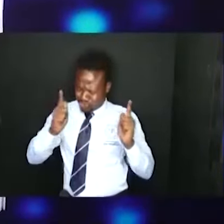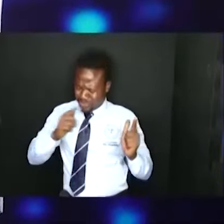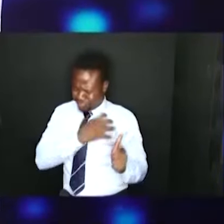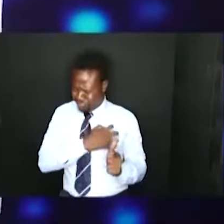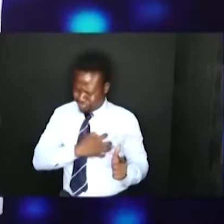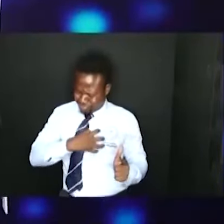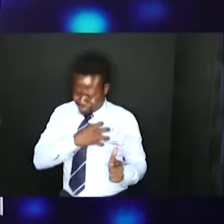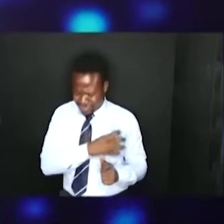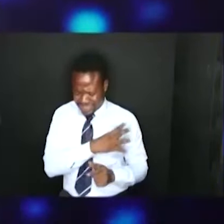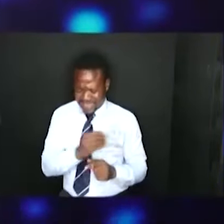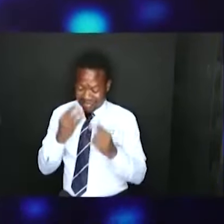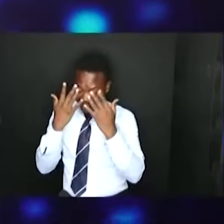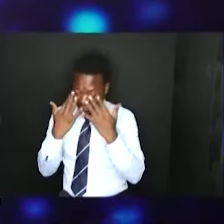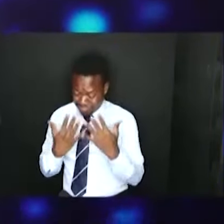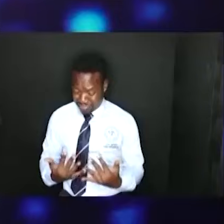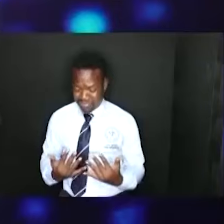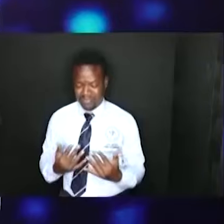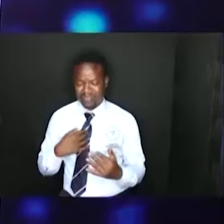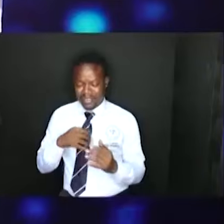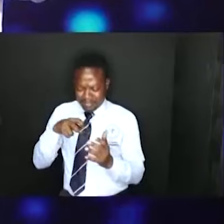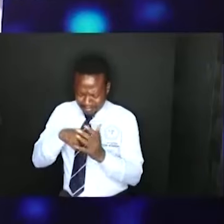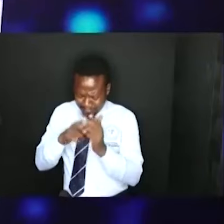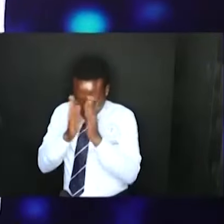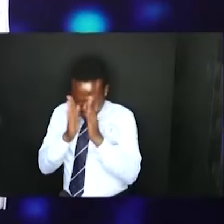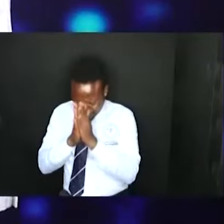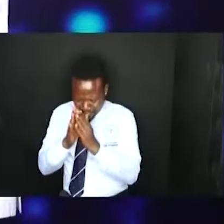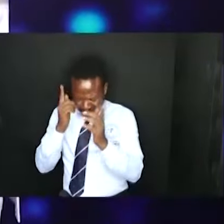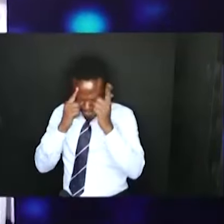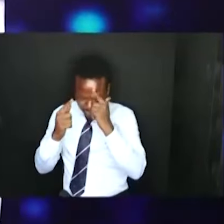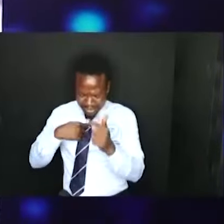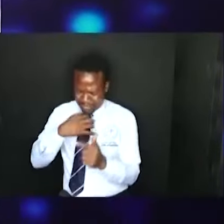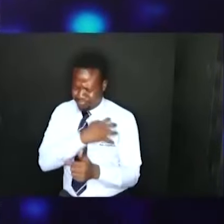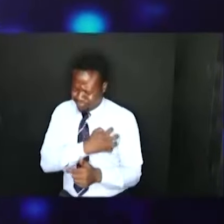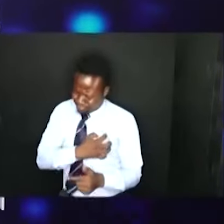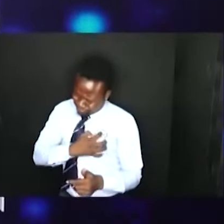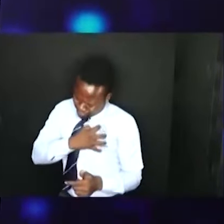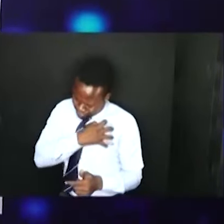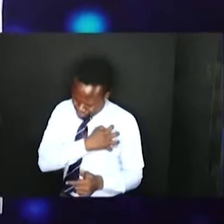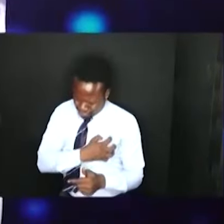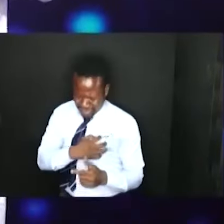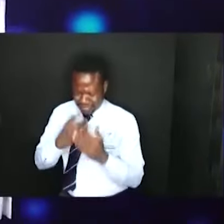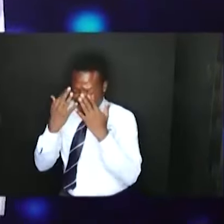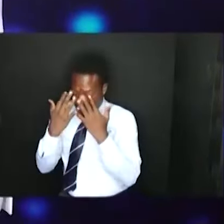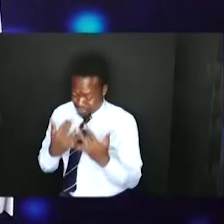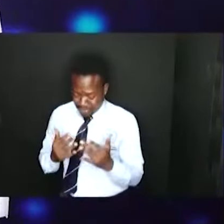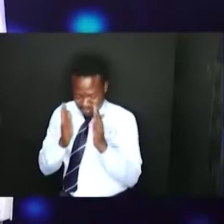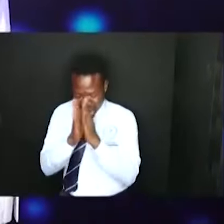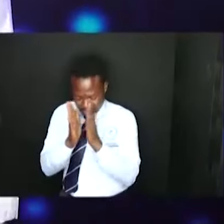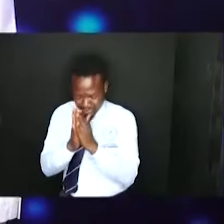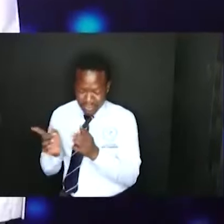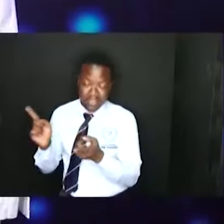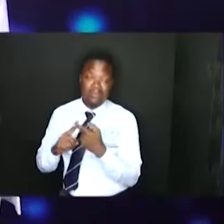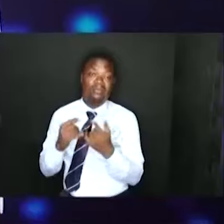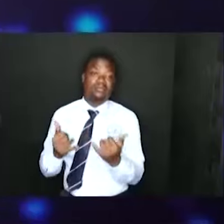oba huhu ni bi ho if you say my grief ho any my yam jaduduo mu na makasa abesisi